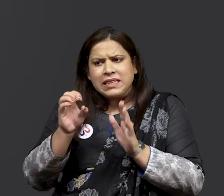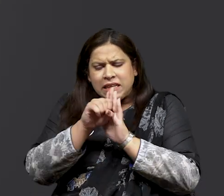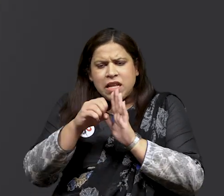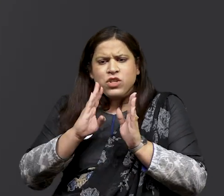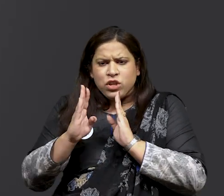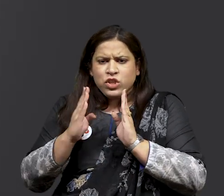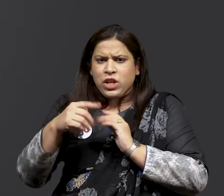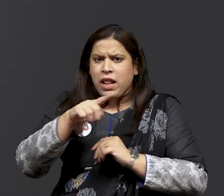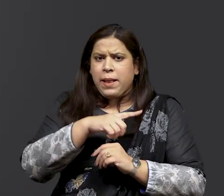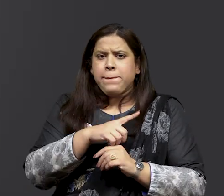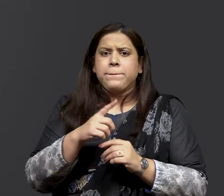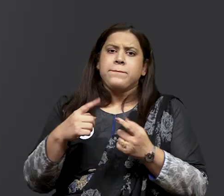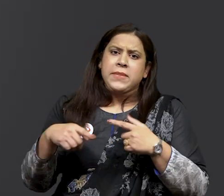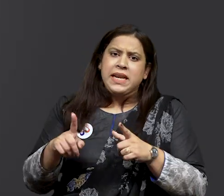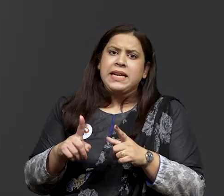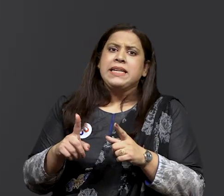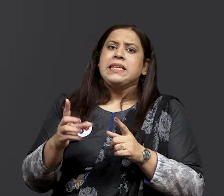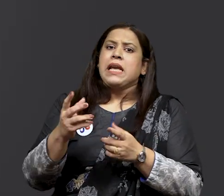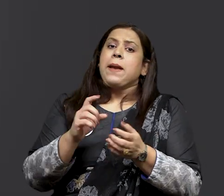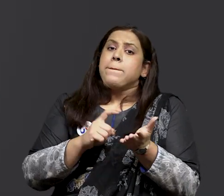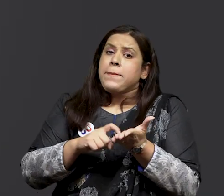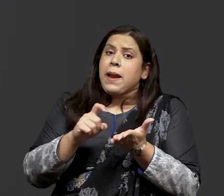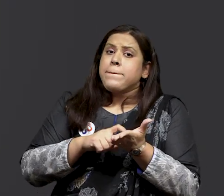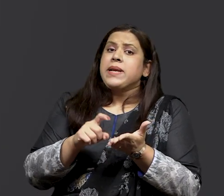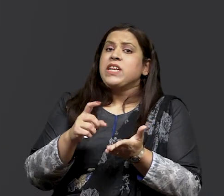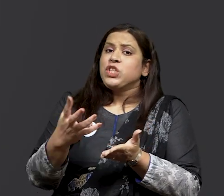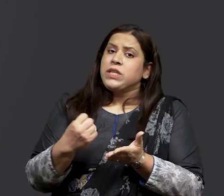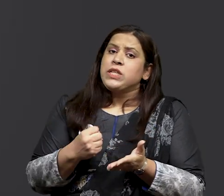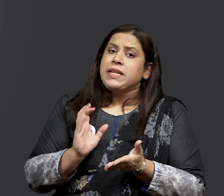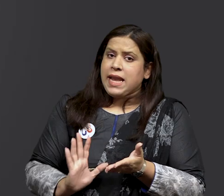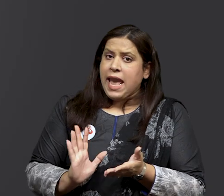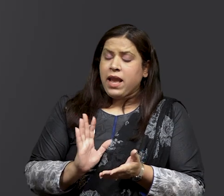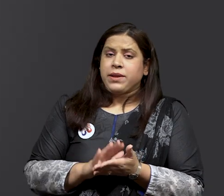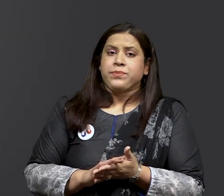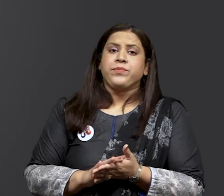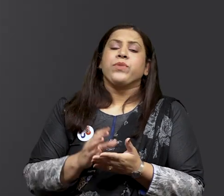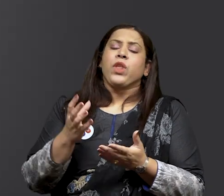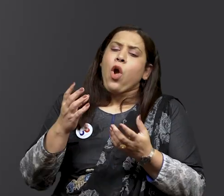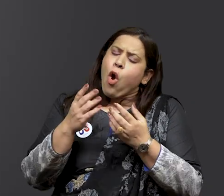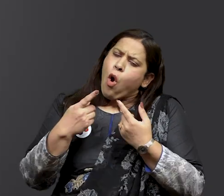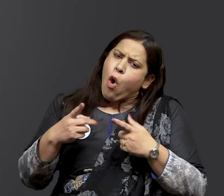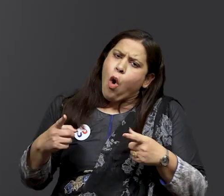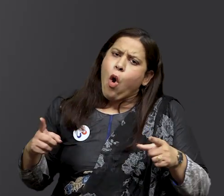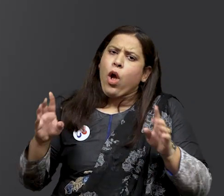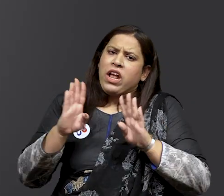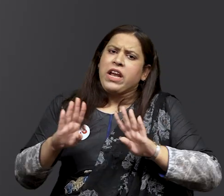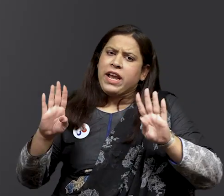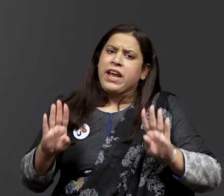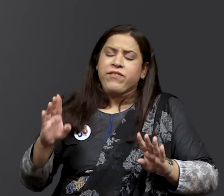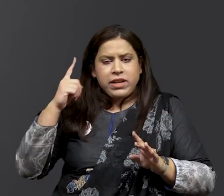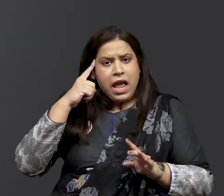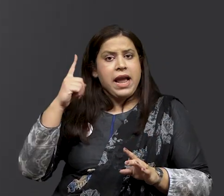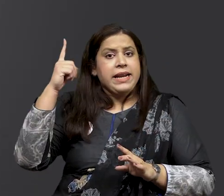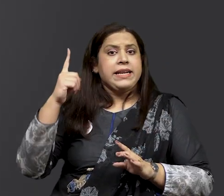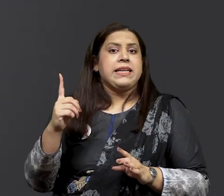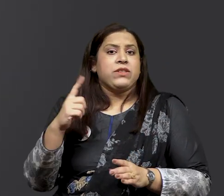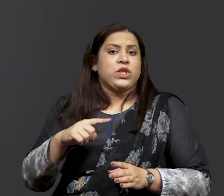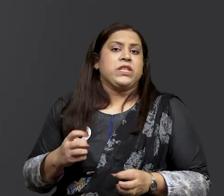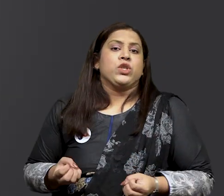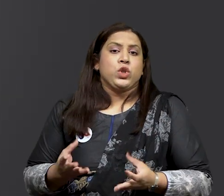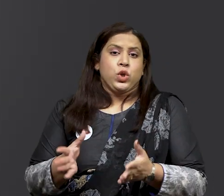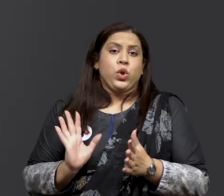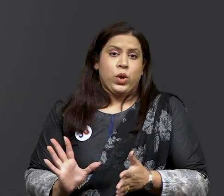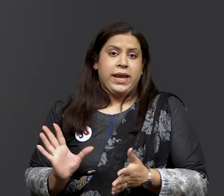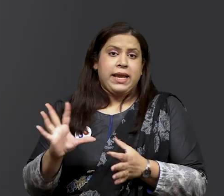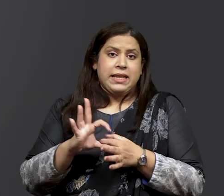neglected by mainstream media or often have a lot of false information associated with them. And so we're all able to come together. The idea is that